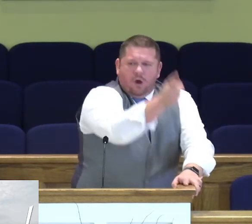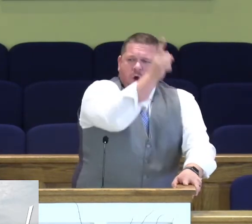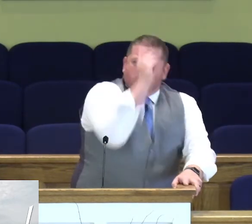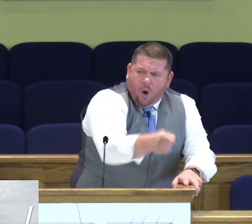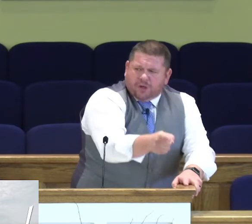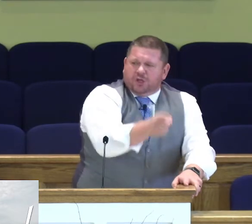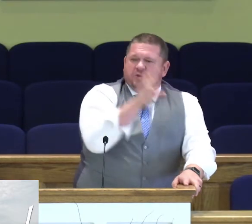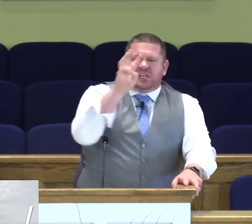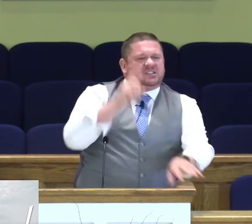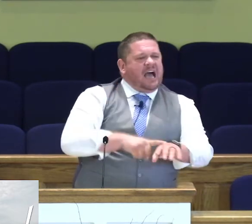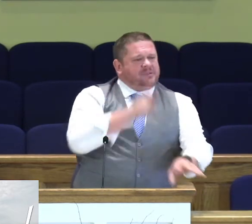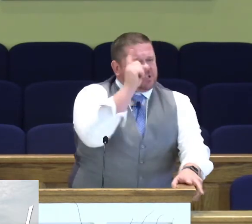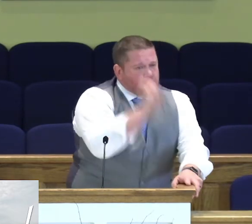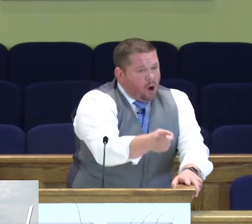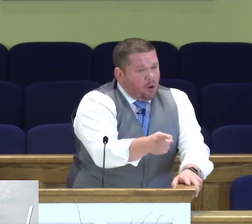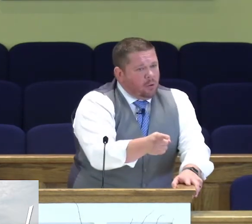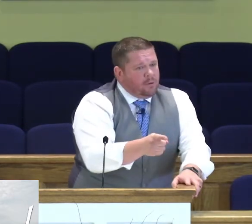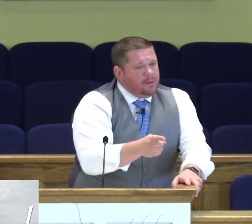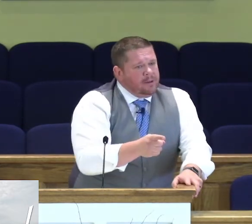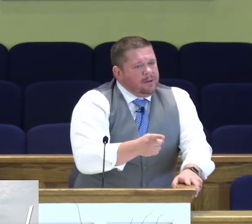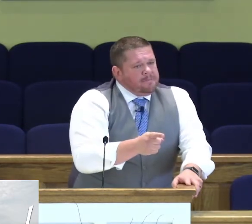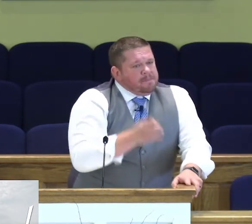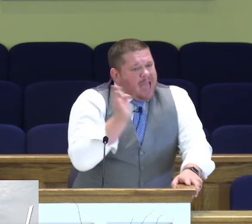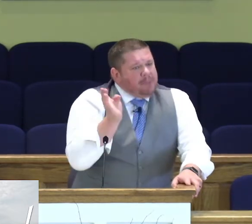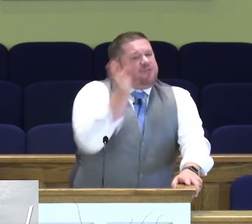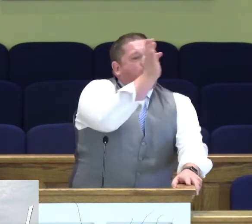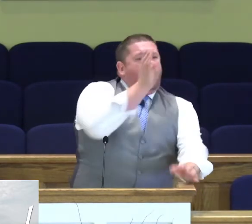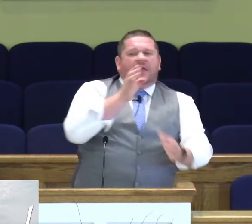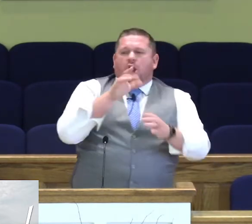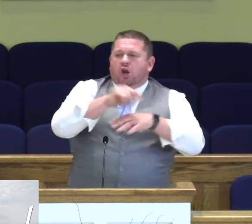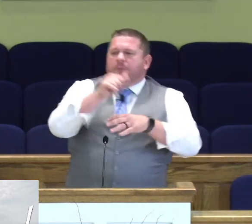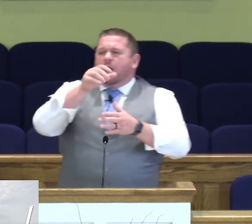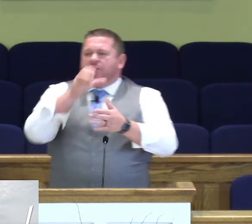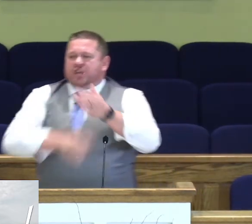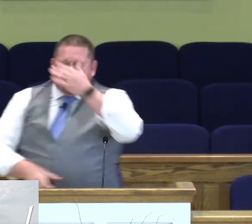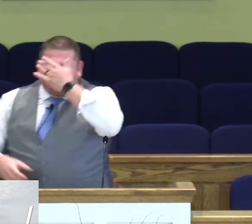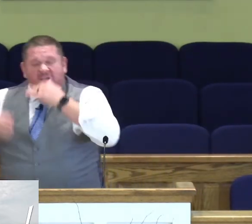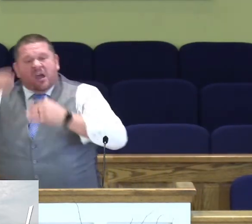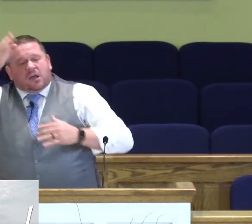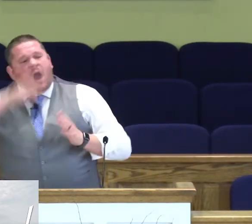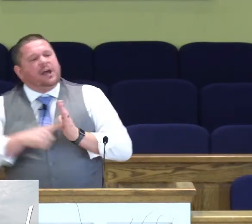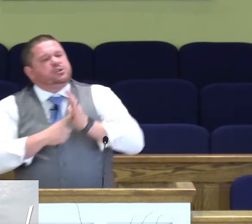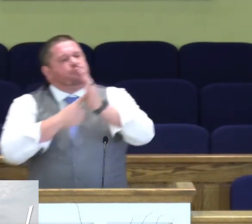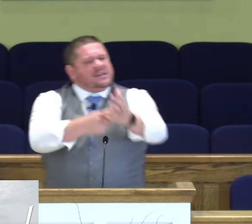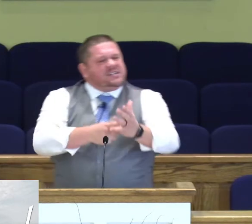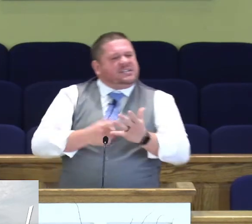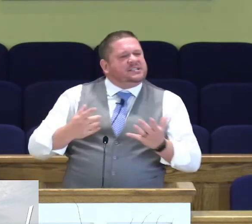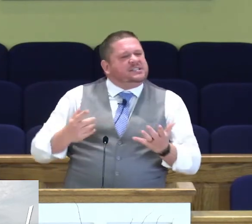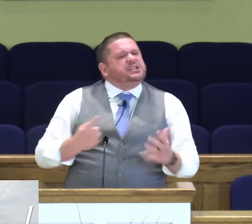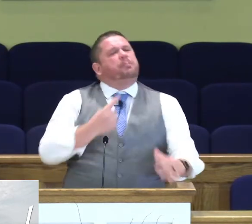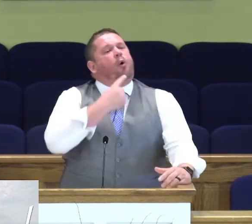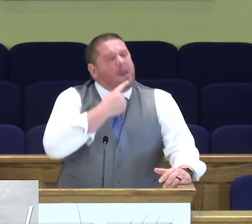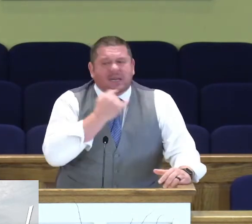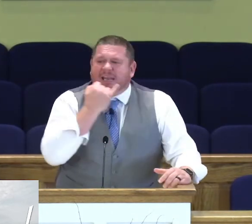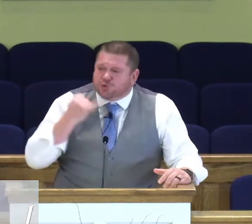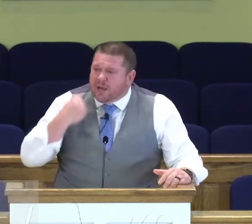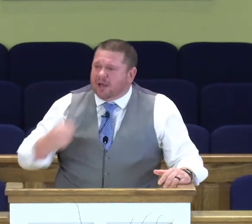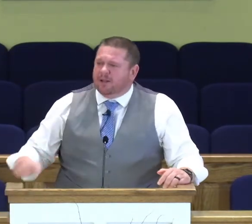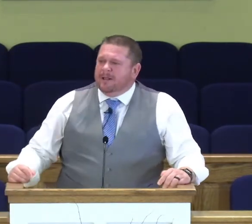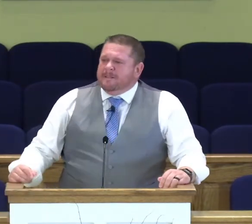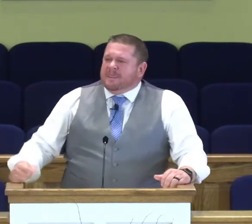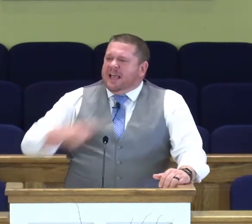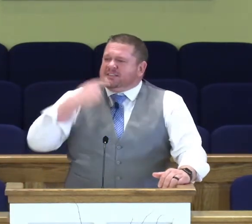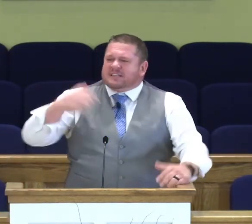woe, woe unto you. Six times he says, woe. And before, in the early part of the chapter, God expresses his disappointment in